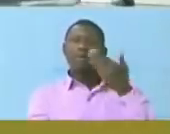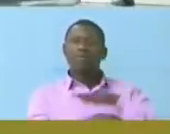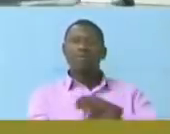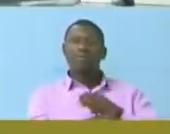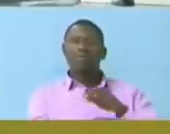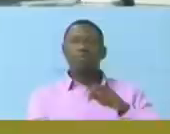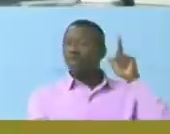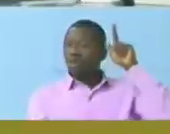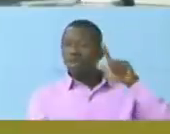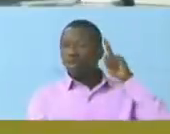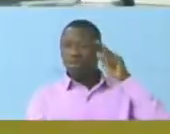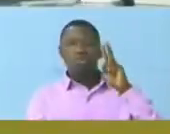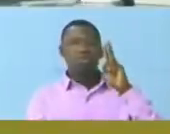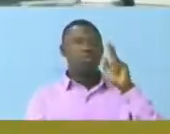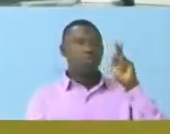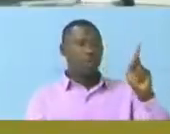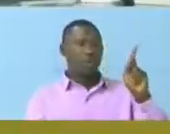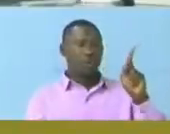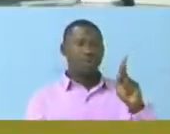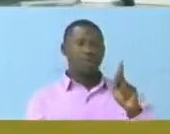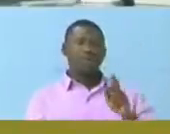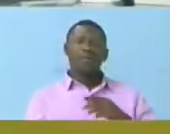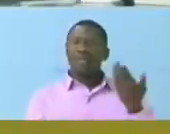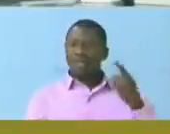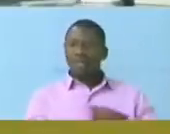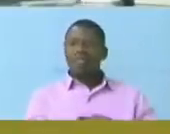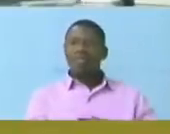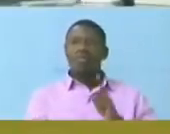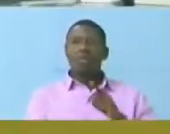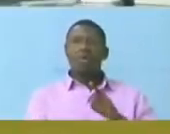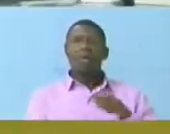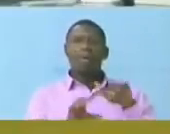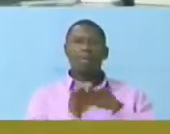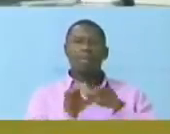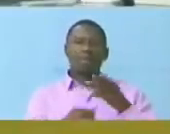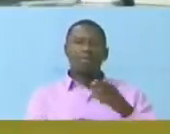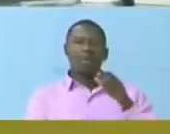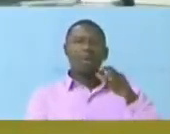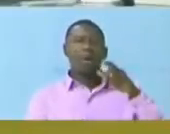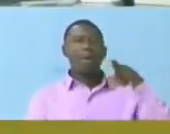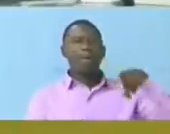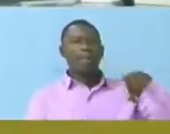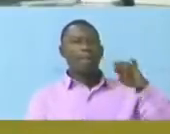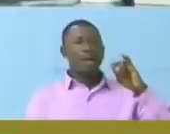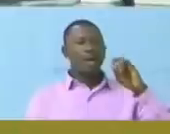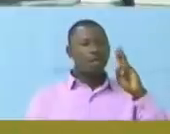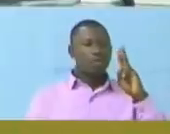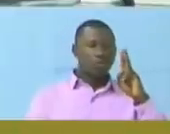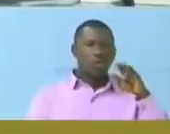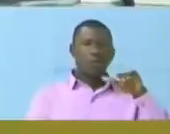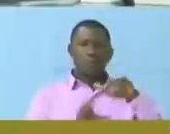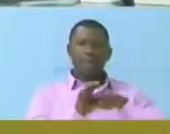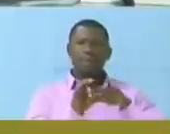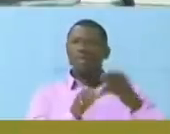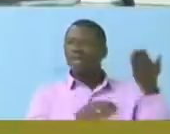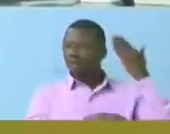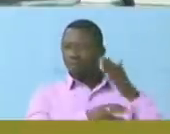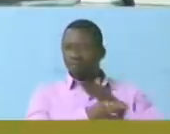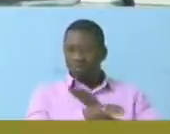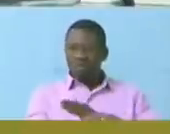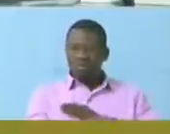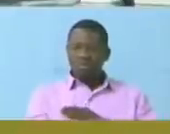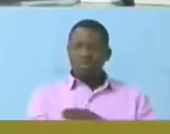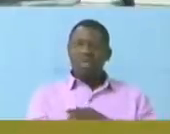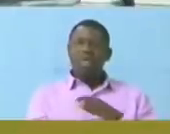one of my officers who was with a PIU officer before me yalon ko noddo kulal klim bije mun metanu adene tartanu PIU